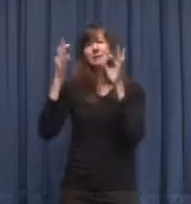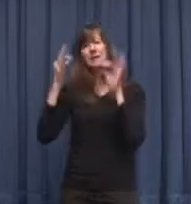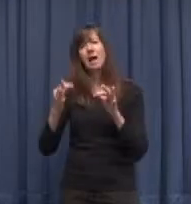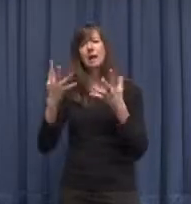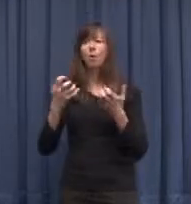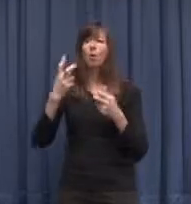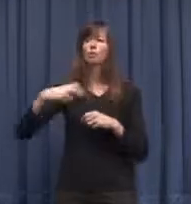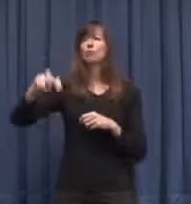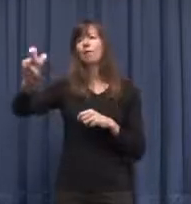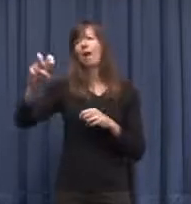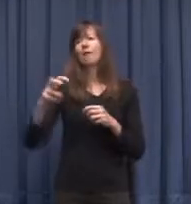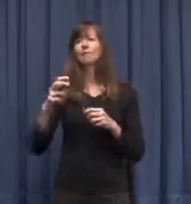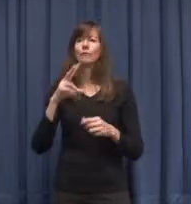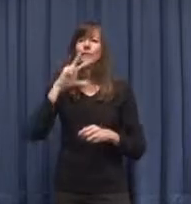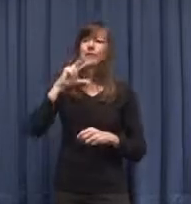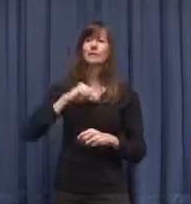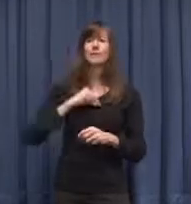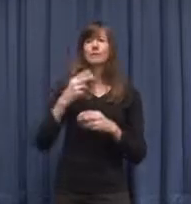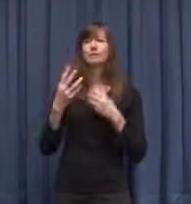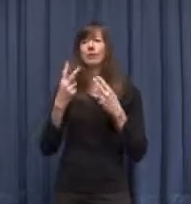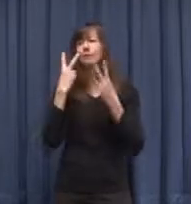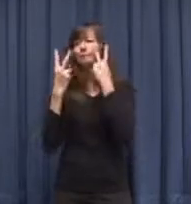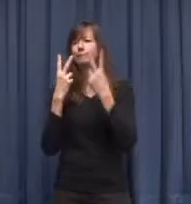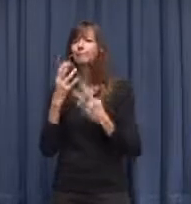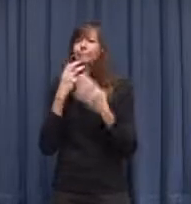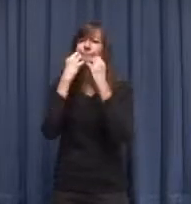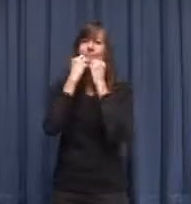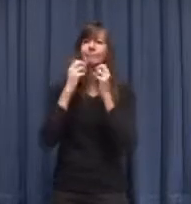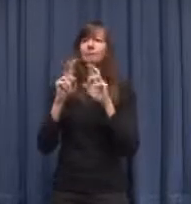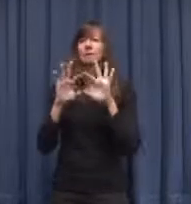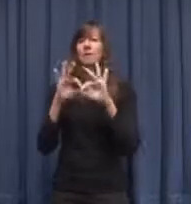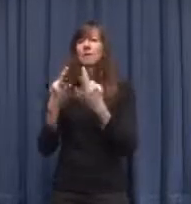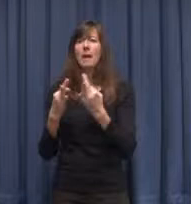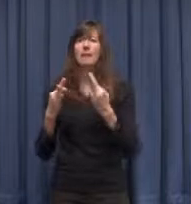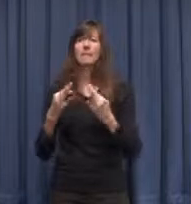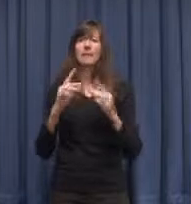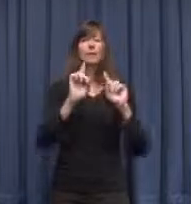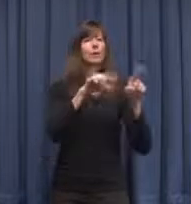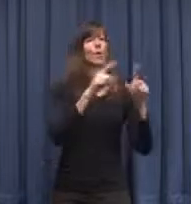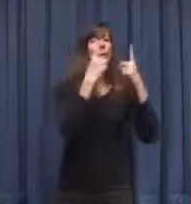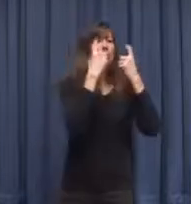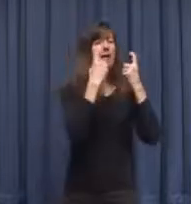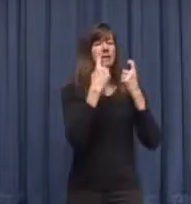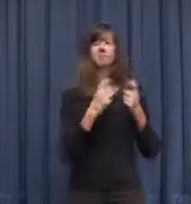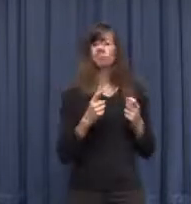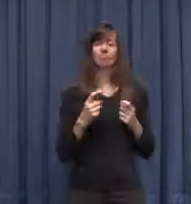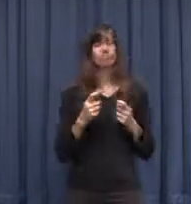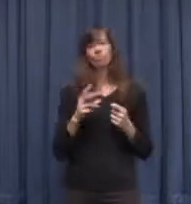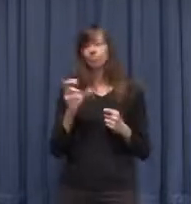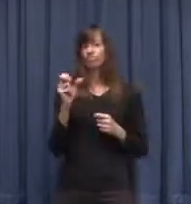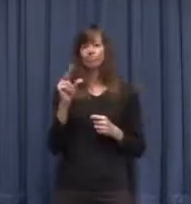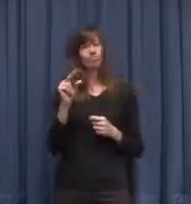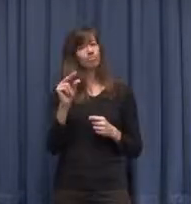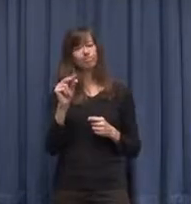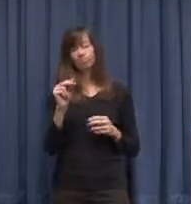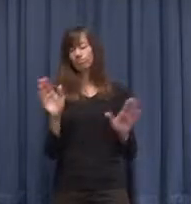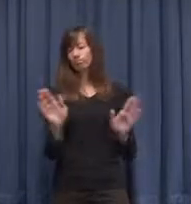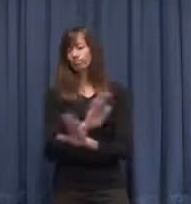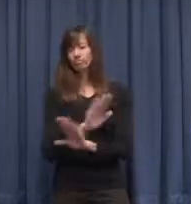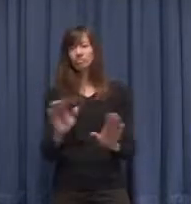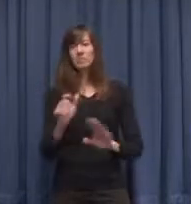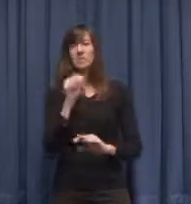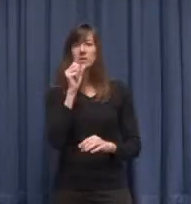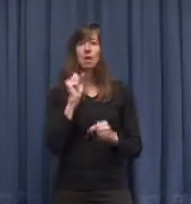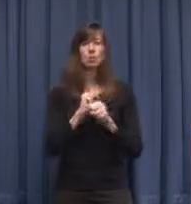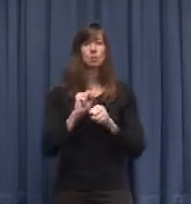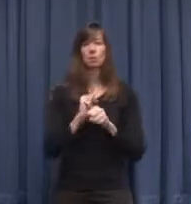my family member for Thanksgiving, so I need to go get a test. That, unfortunately, does not work, and that's some of what we've been experiencing. I know